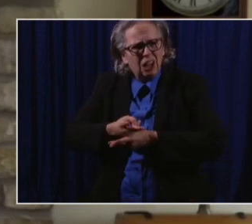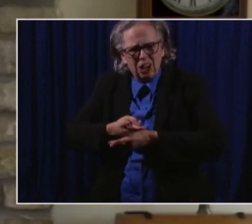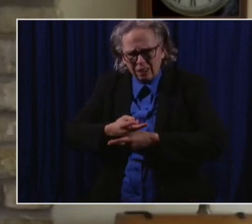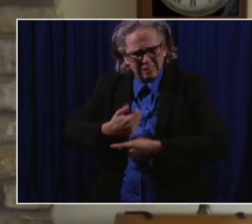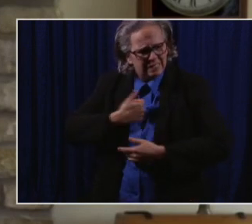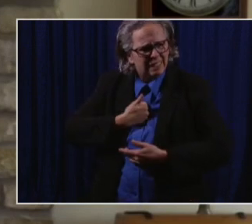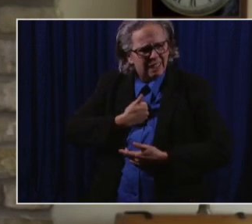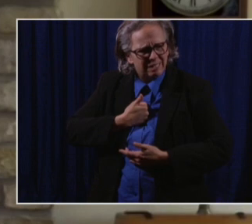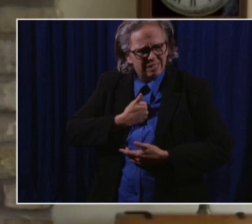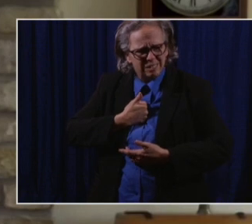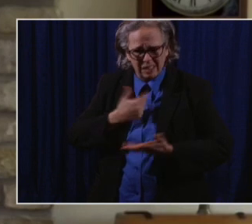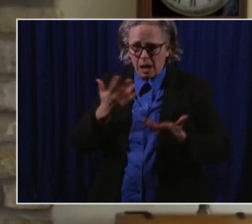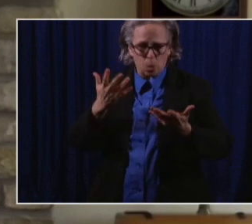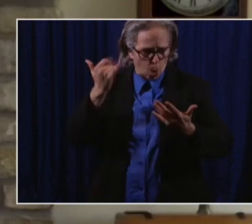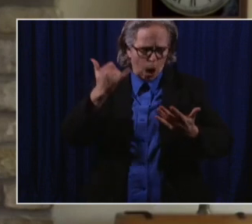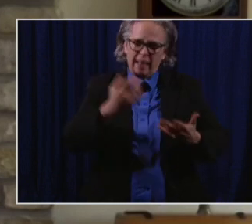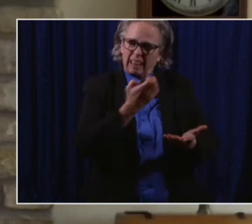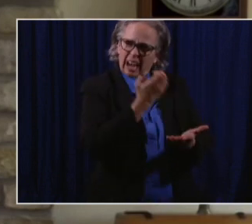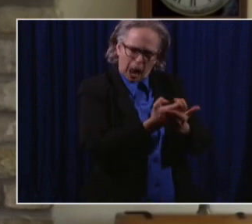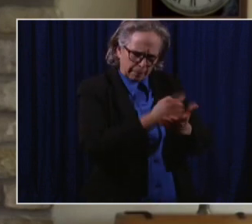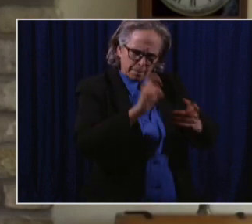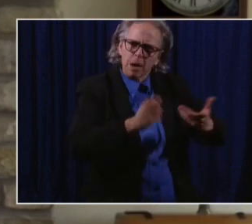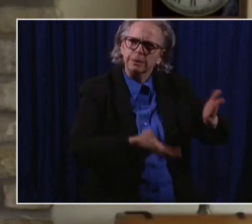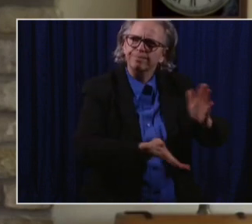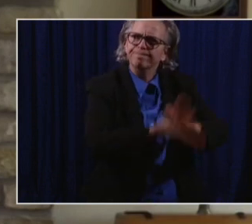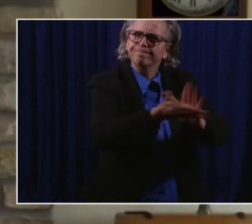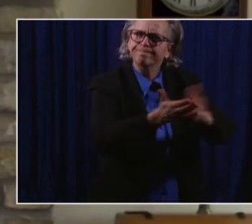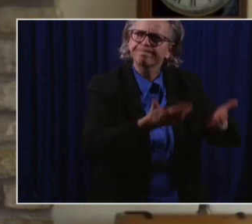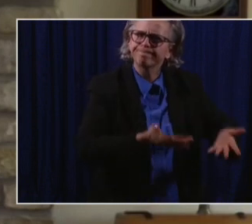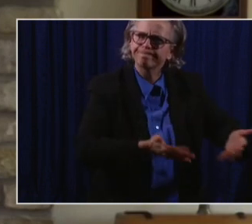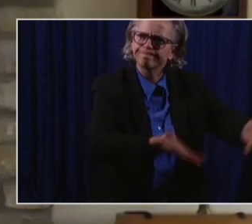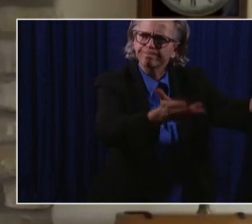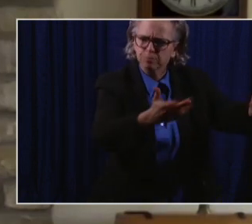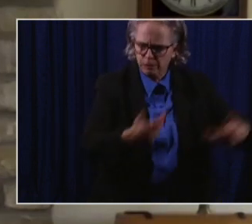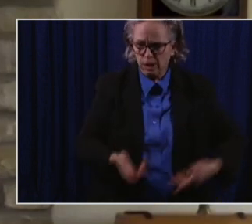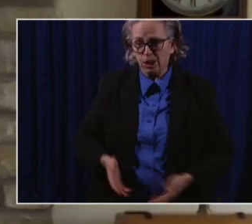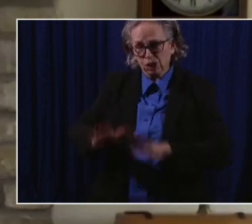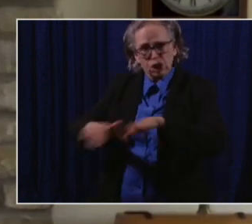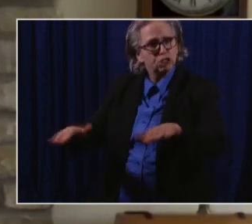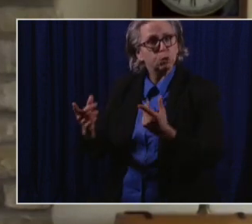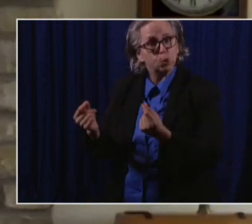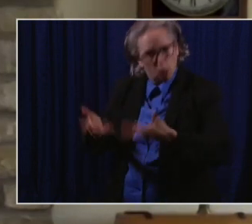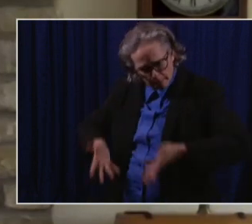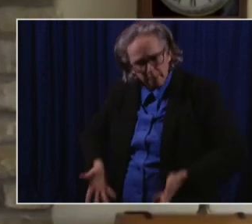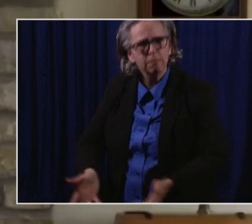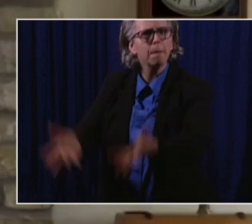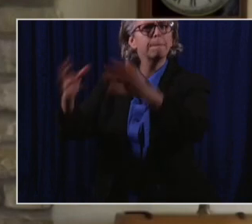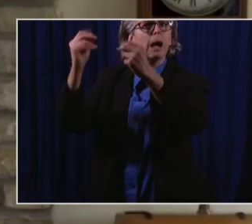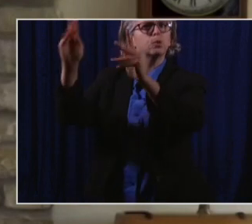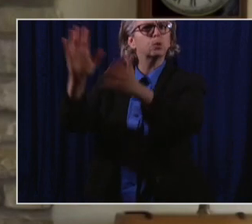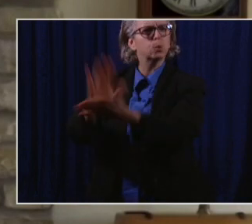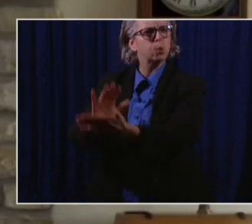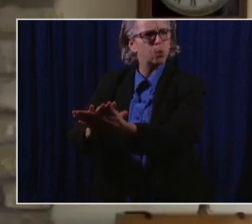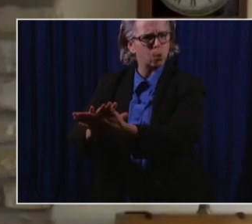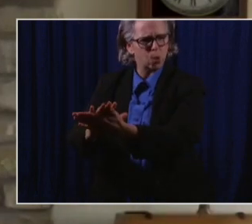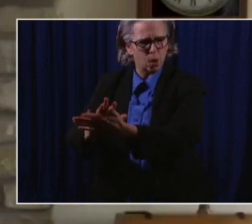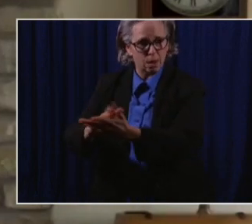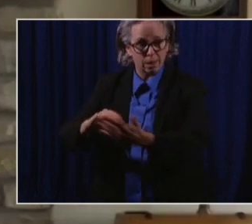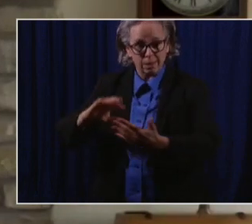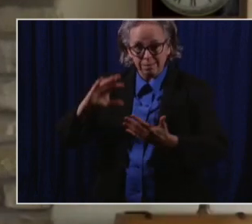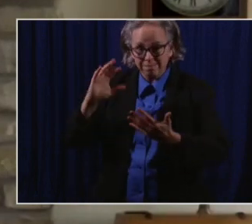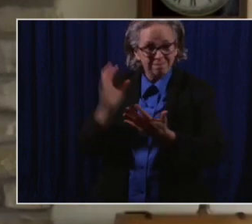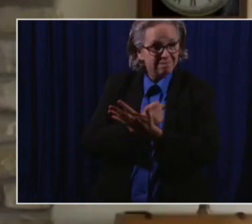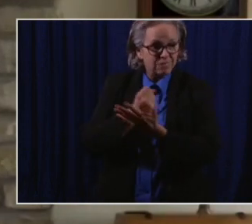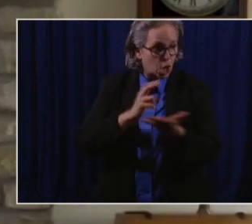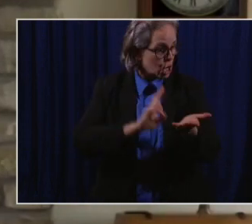to keep our kids in school, to be able to visit our loved ones in nursing homes, and to do all the things